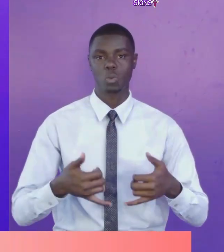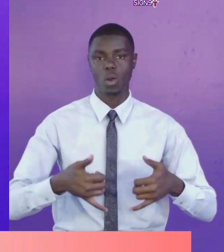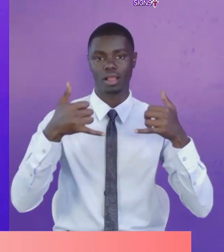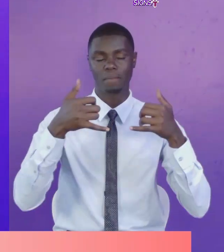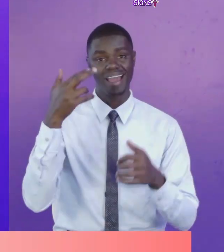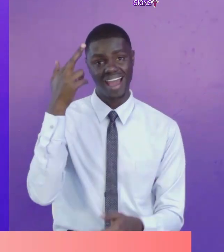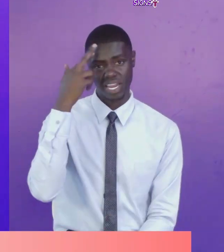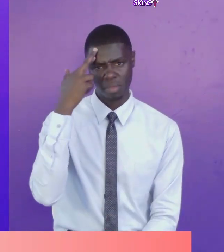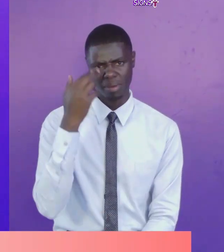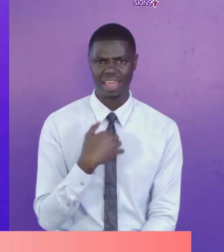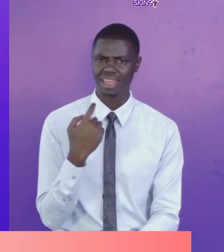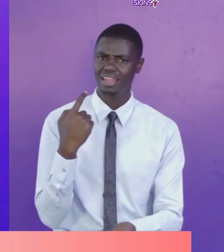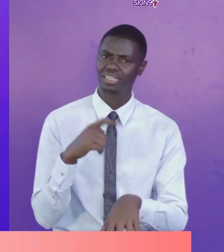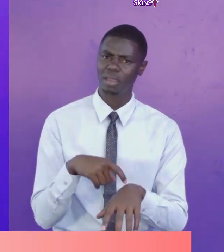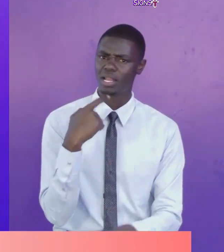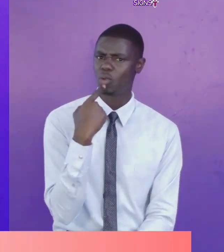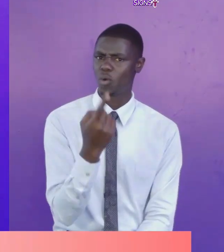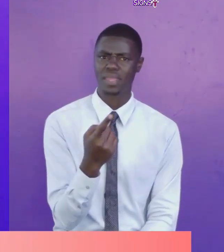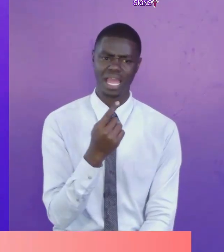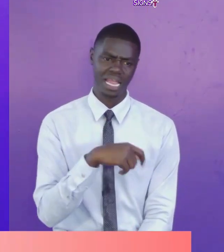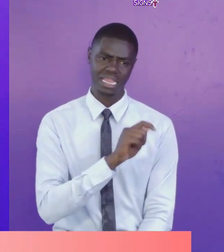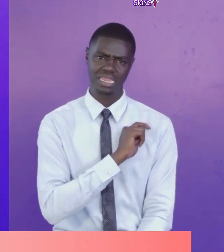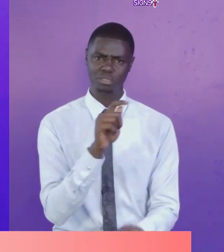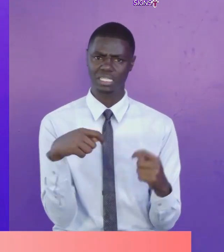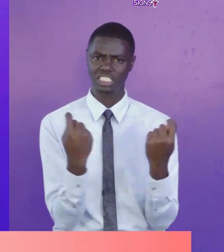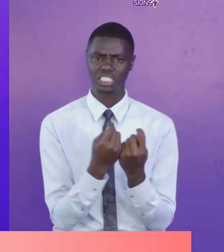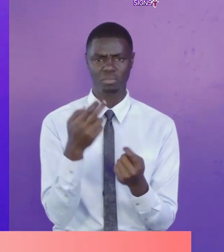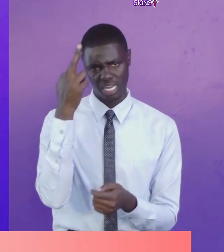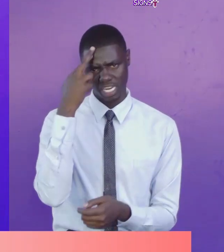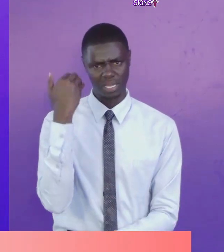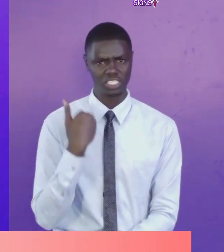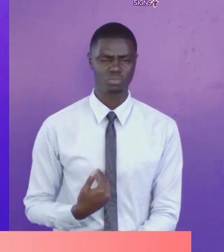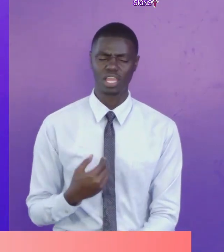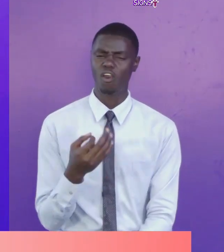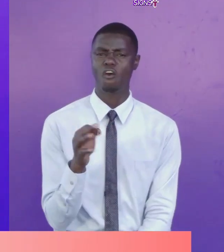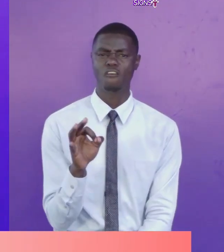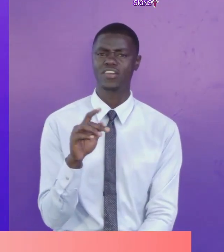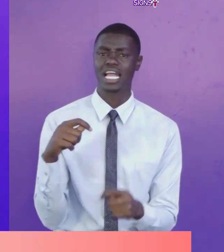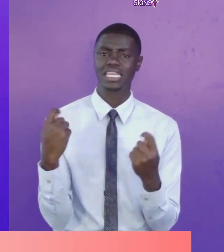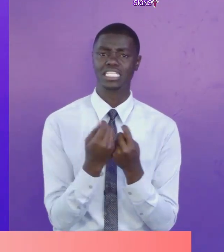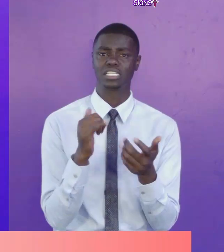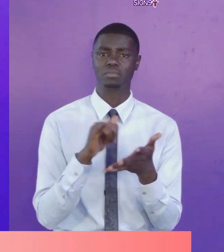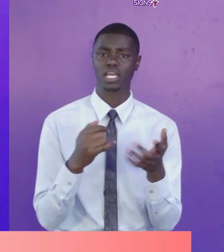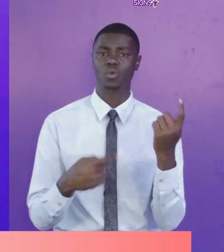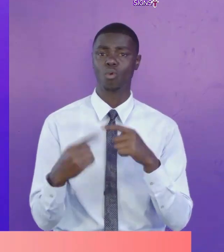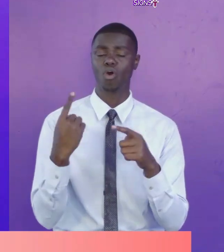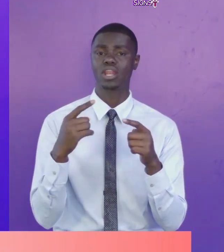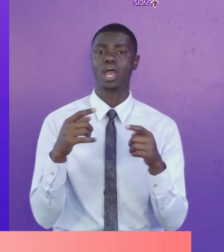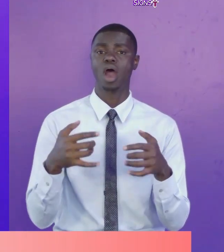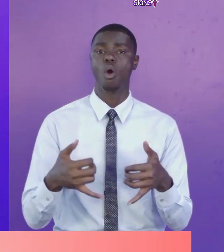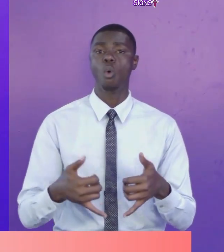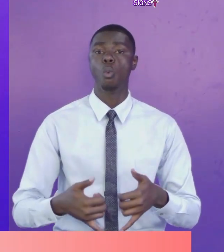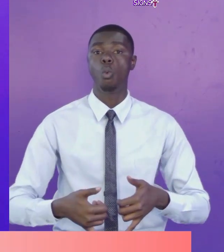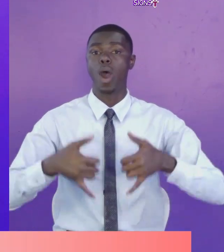a time I told you this Spanish team reminds me of the team that won World Cup in 2010.